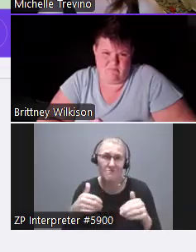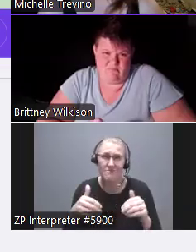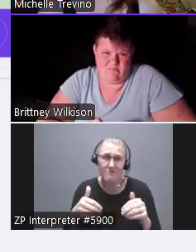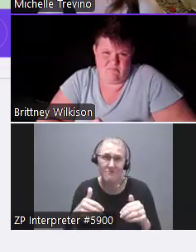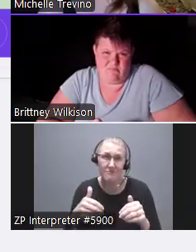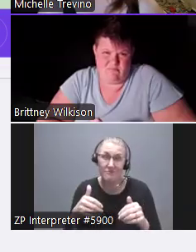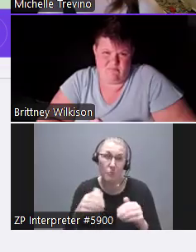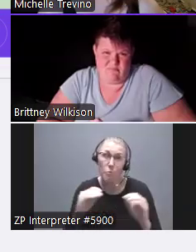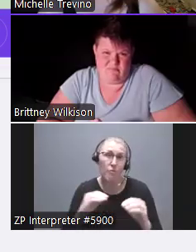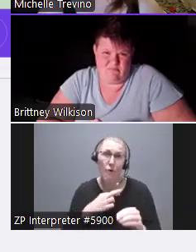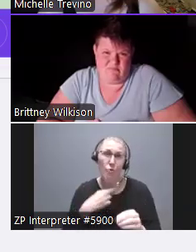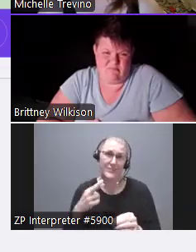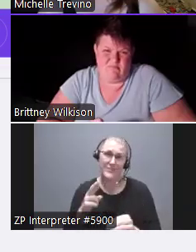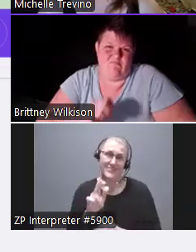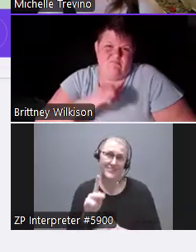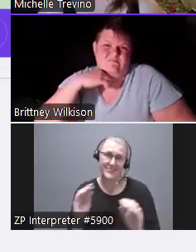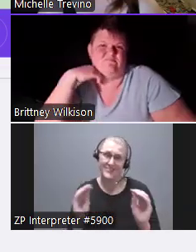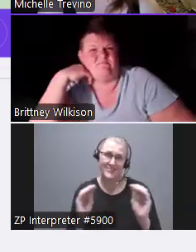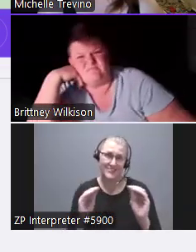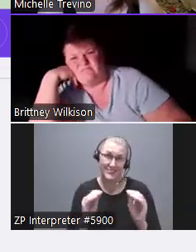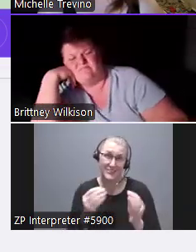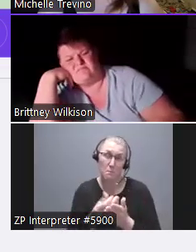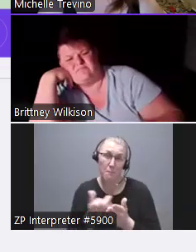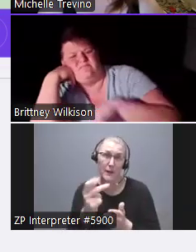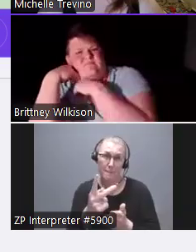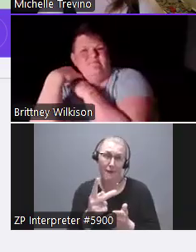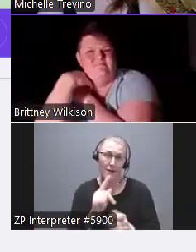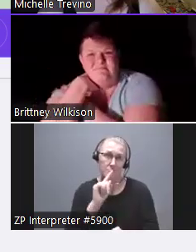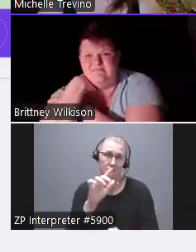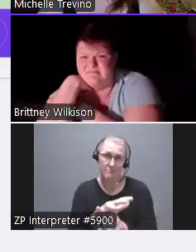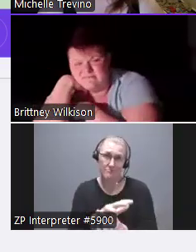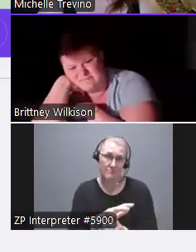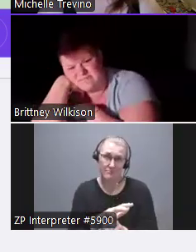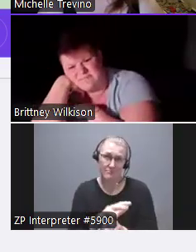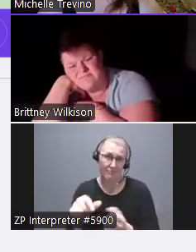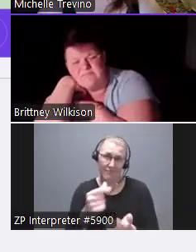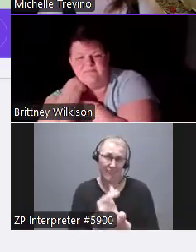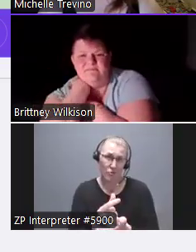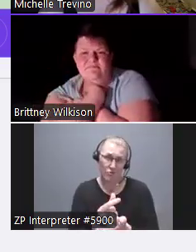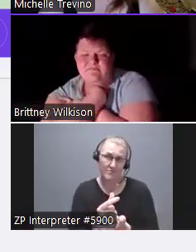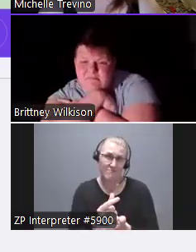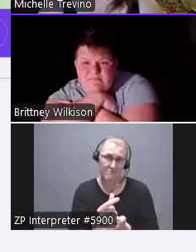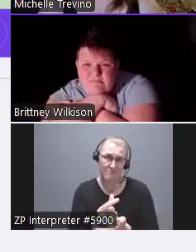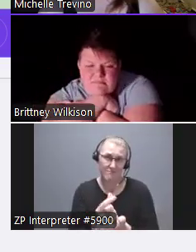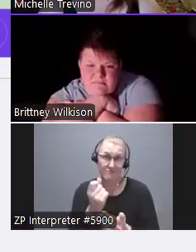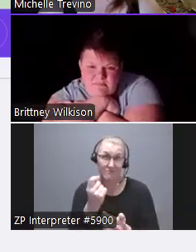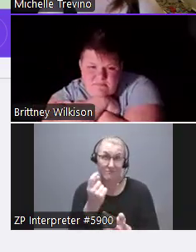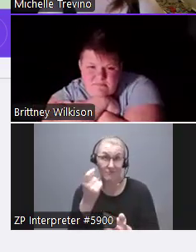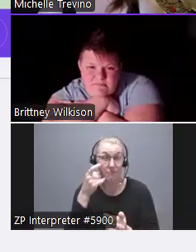risk-free money back guarantee. Whether you do the business or become a